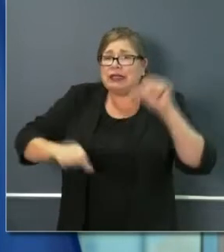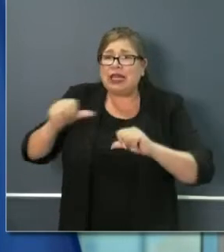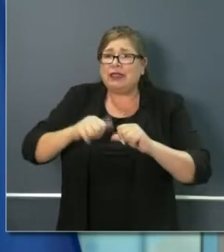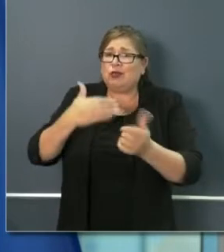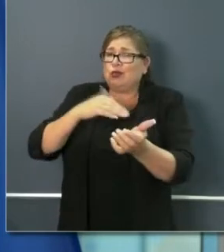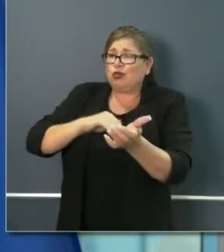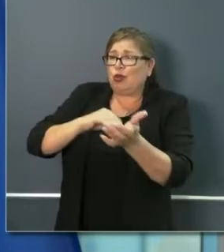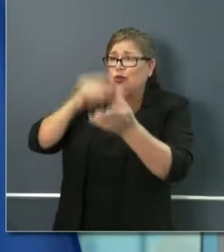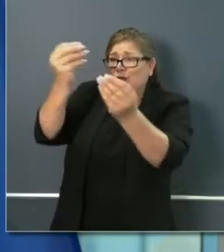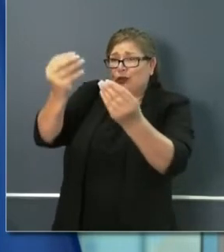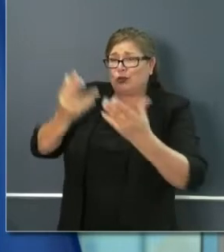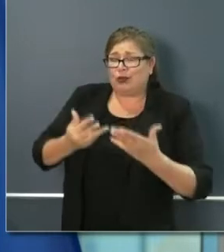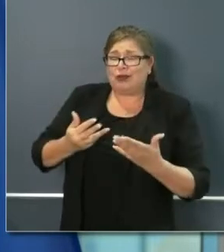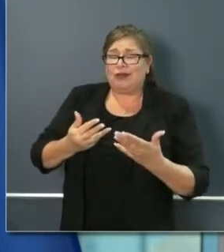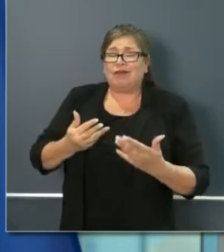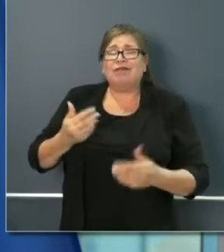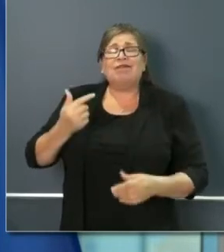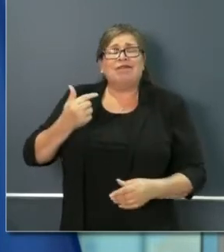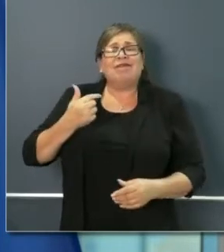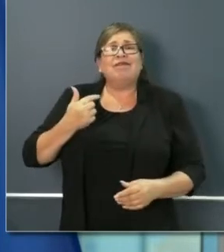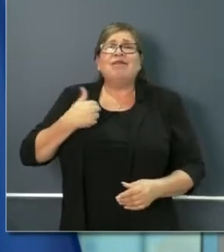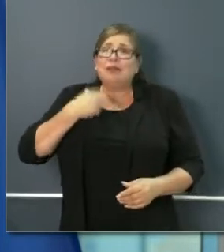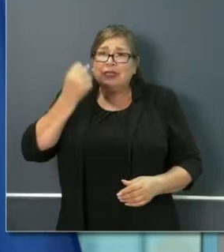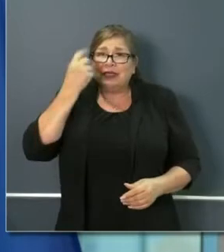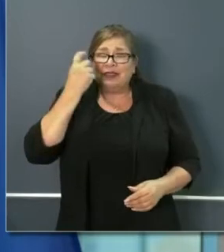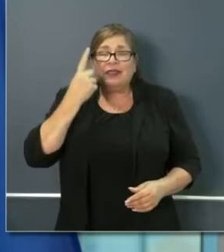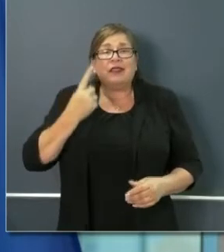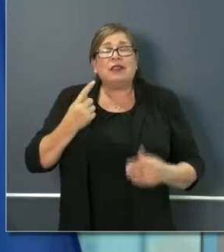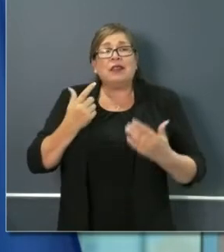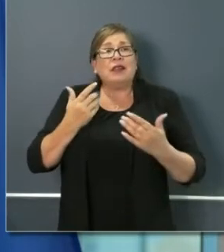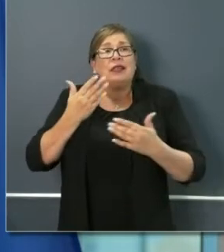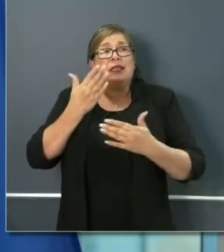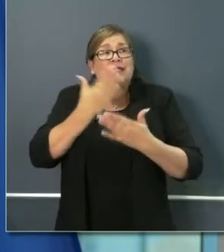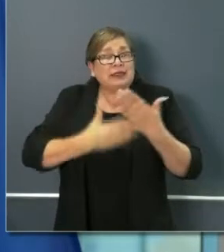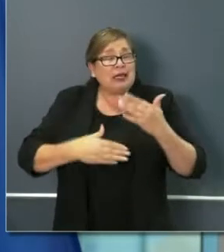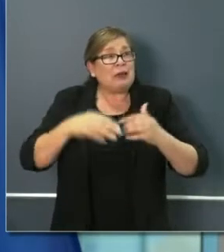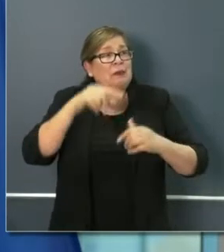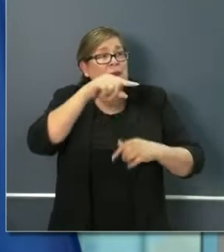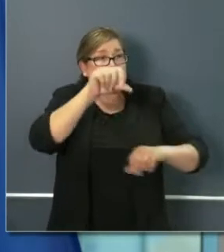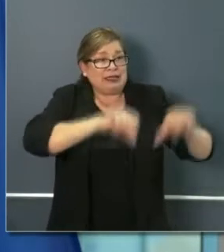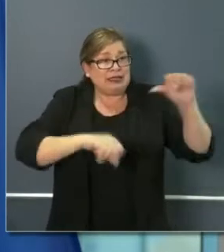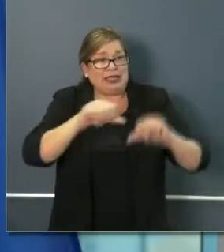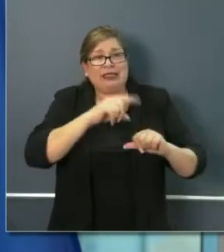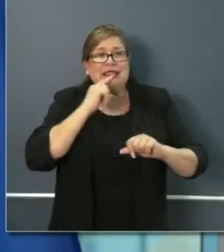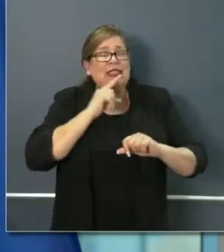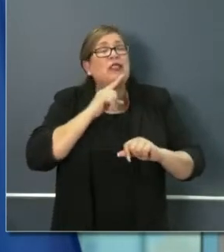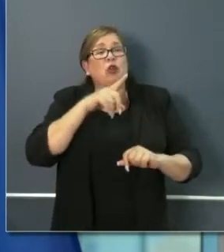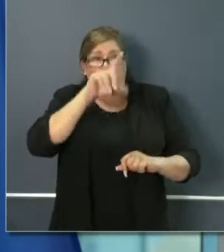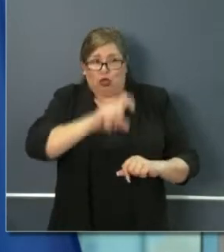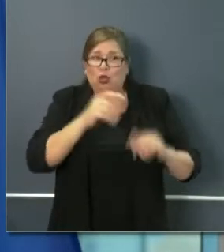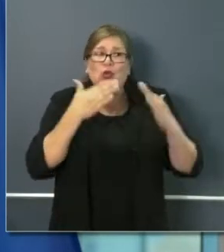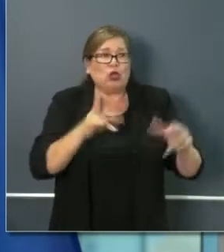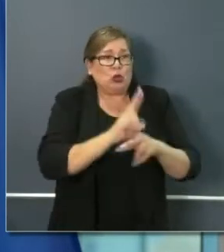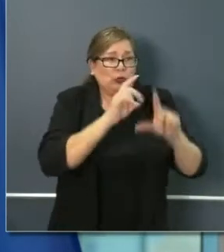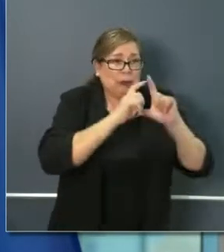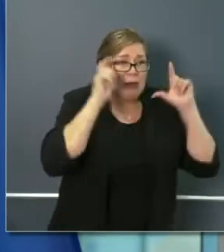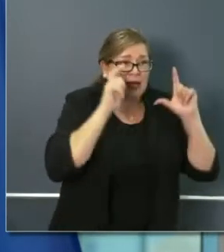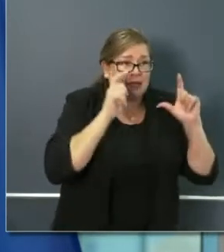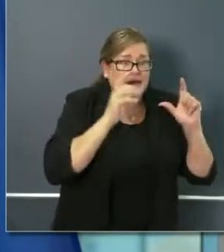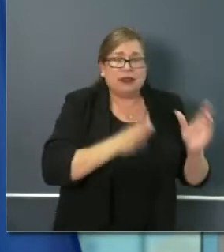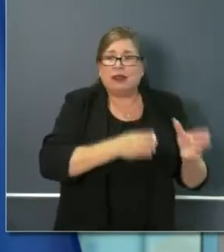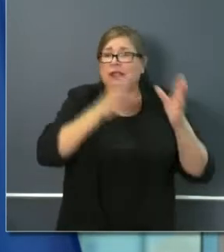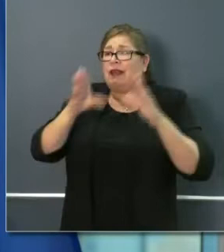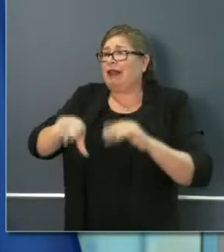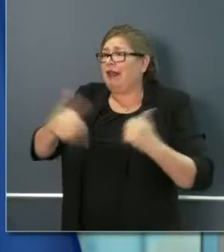in this space. A lot of people are promoting face coverings and masks. Others caution that it is not a substitute for